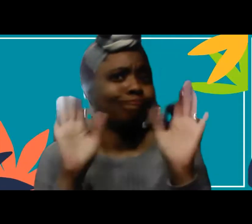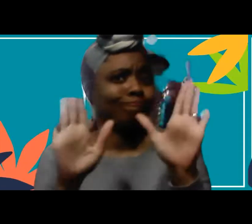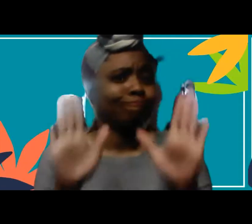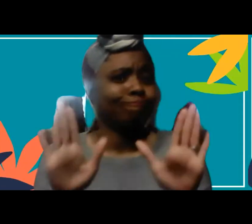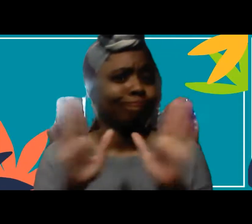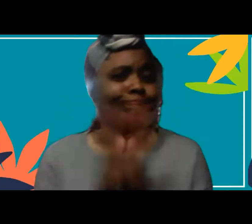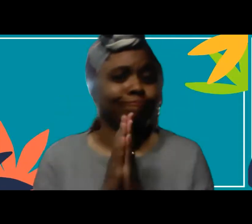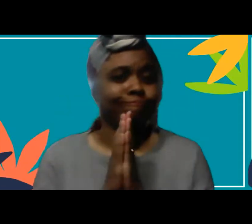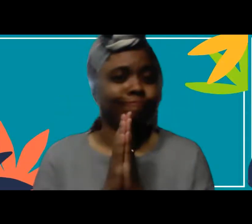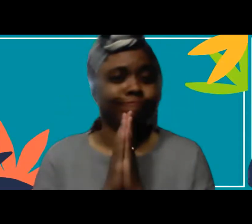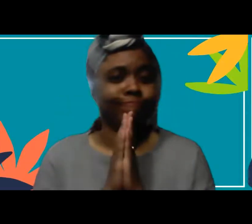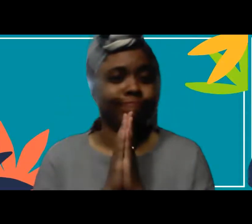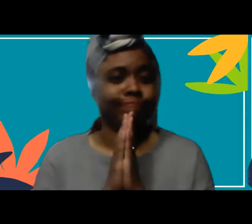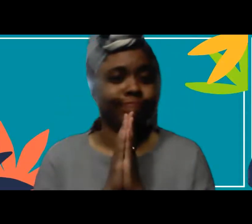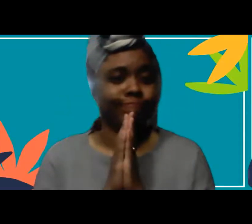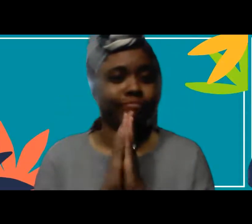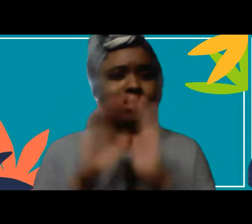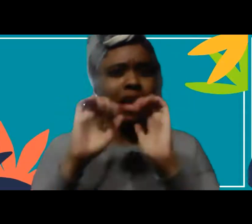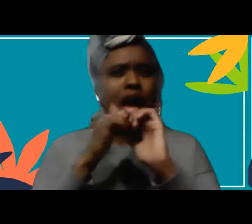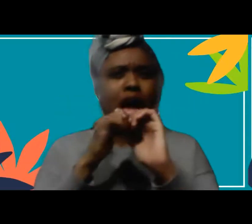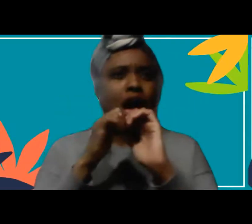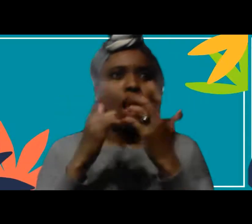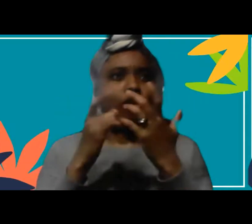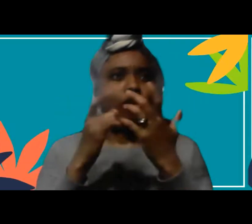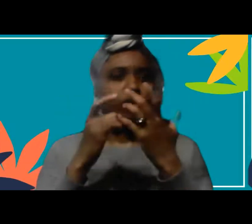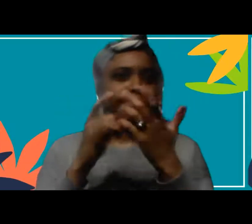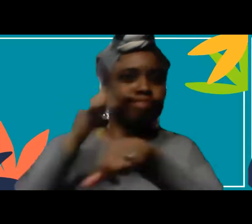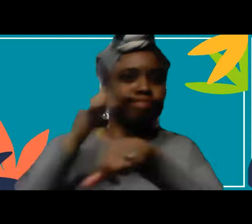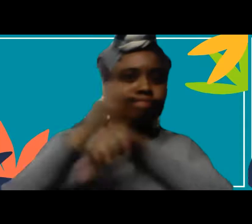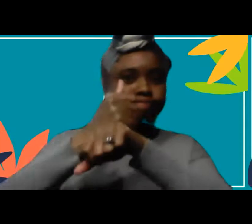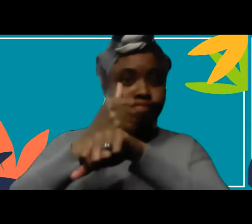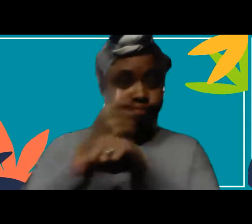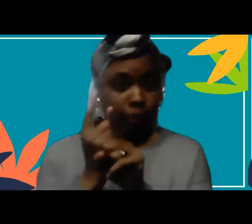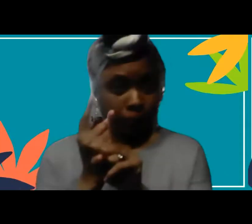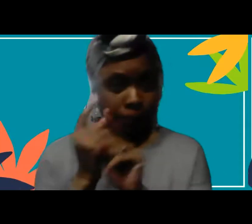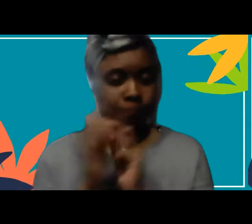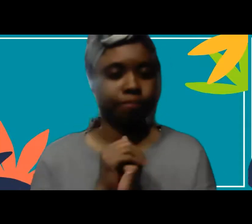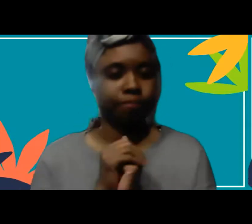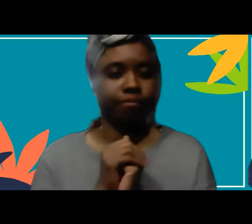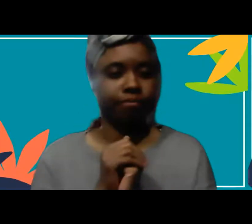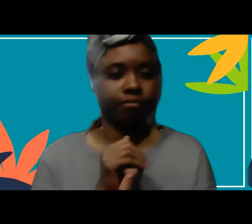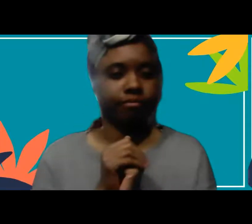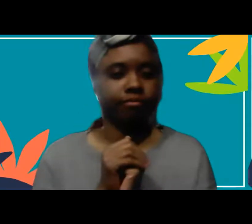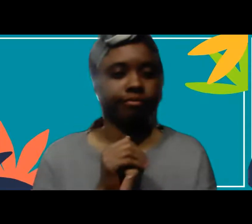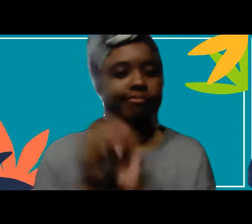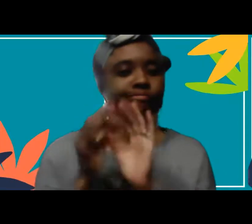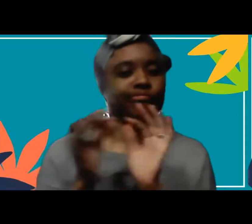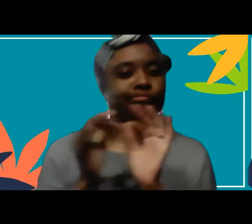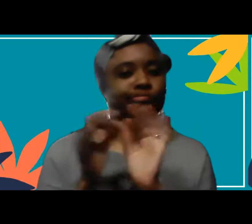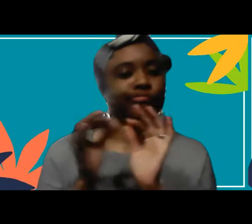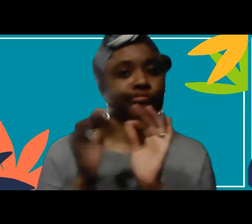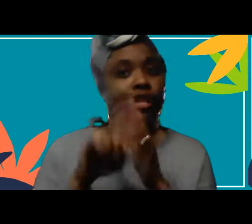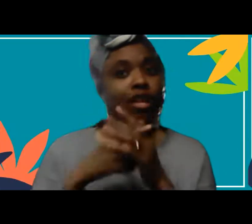And how do we get there? How do we implement this? So as Adrian was talking about in the